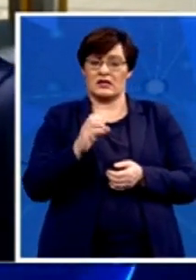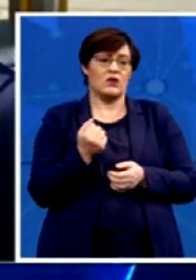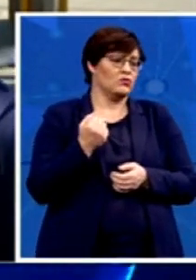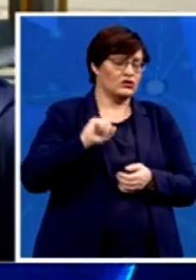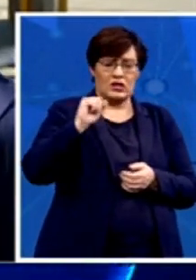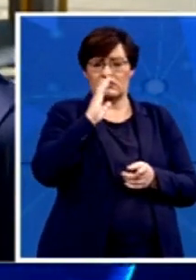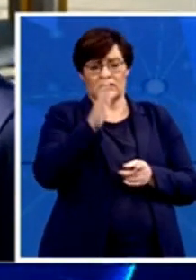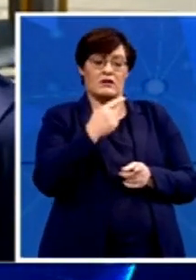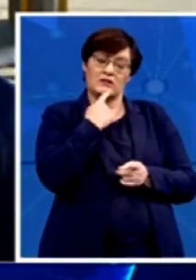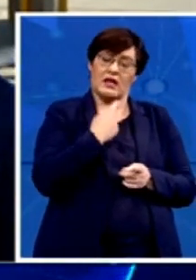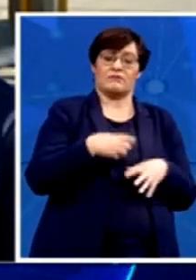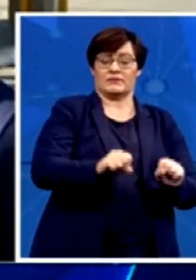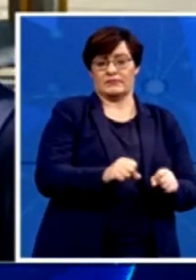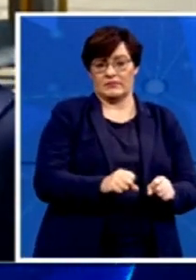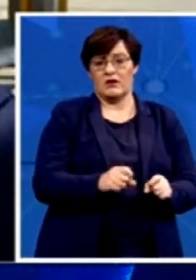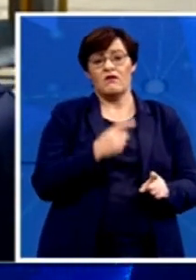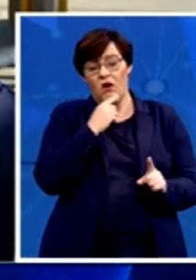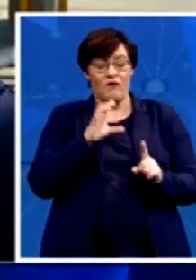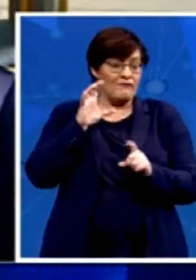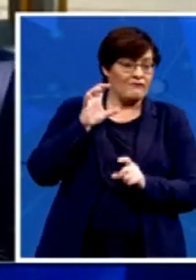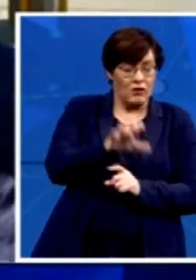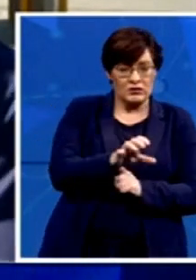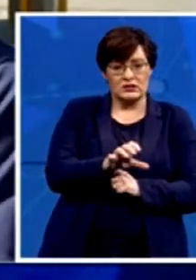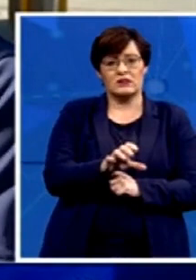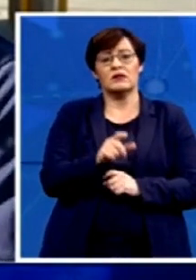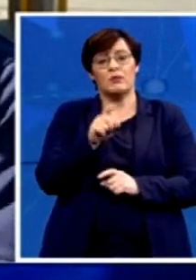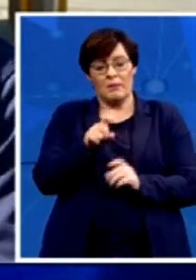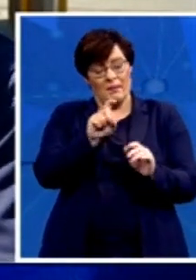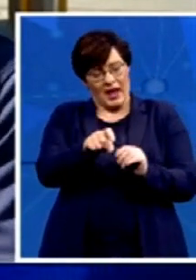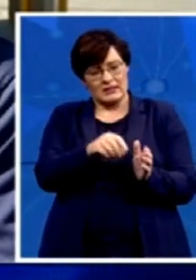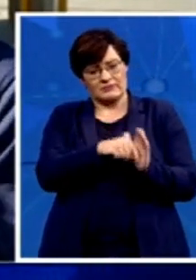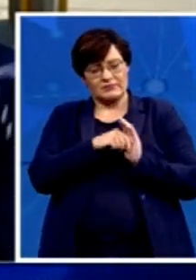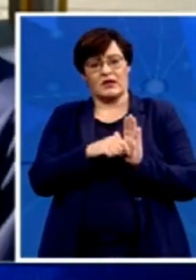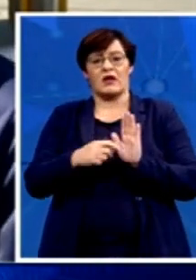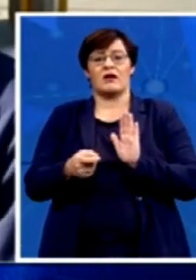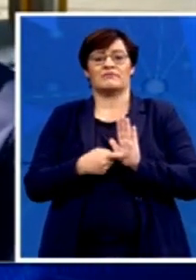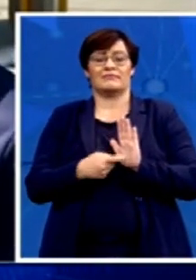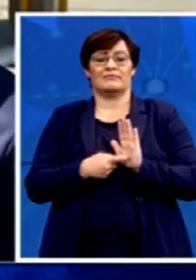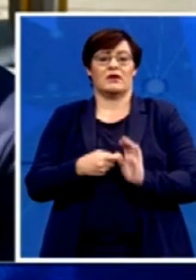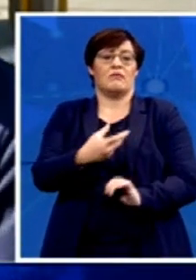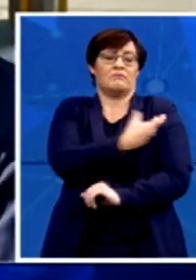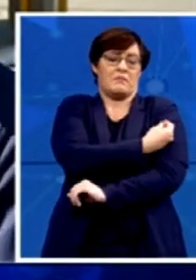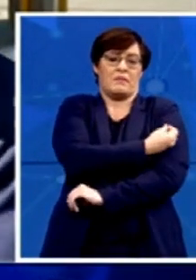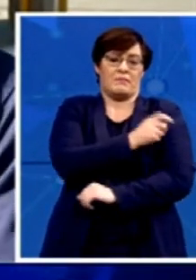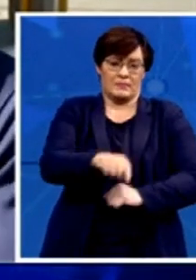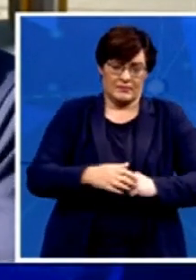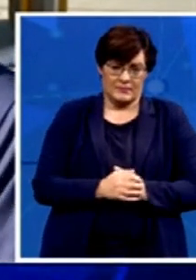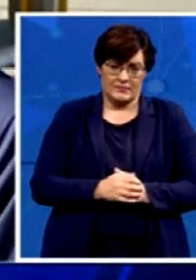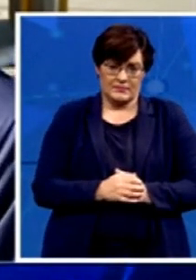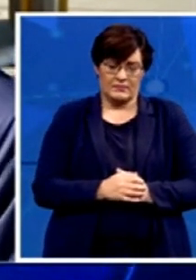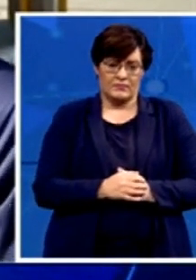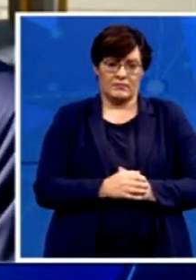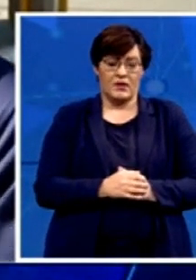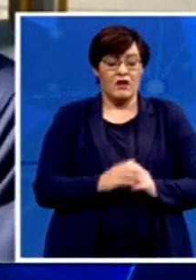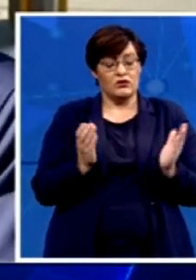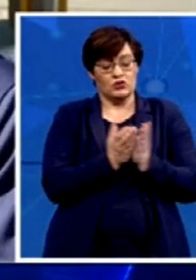towards forcing and imposing a mandatory vaccination policy on students. Of course, if students of the University of the Free State feel that that should be the